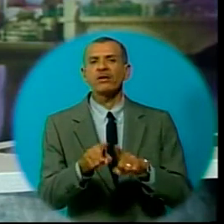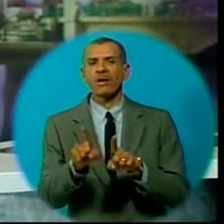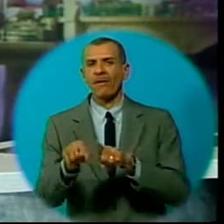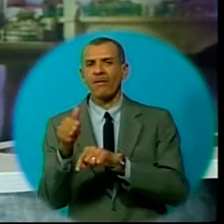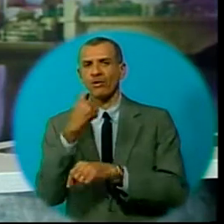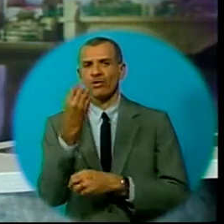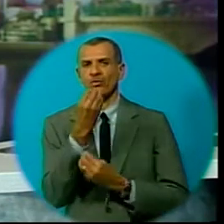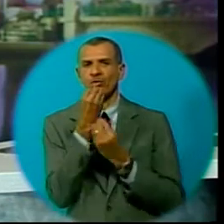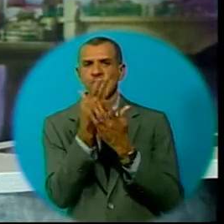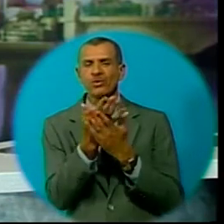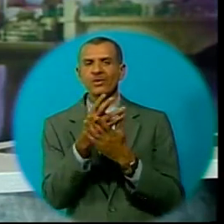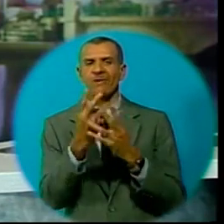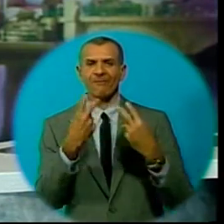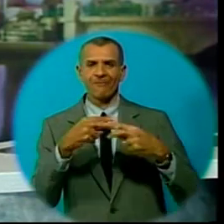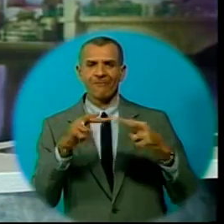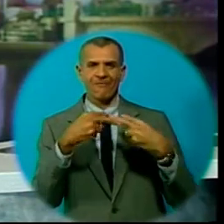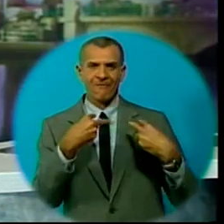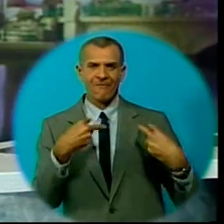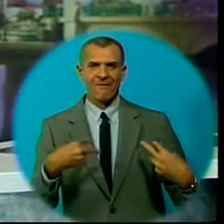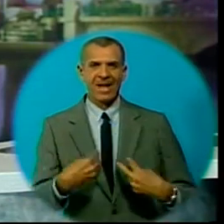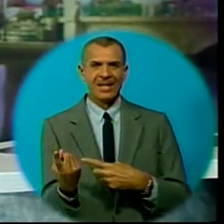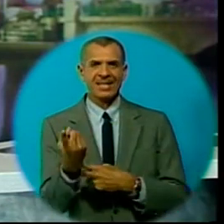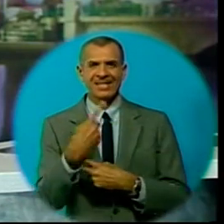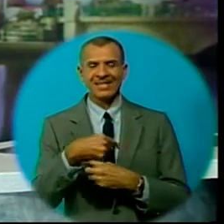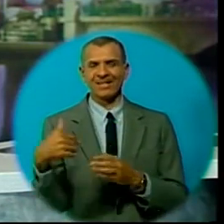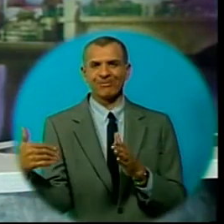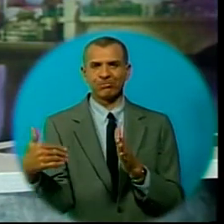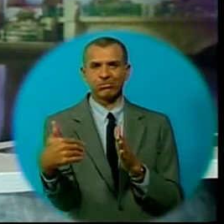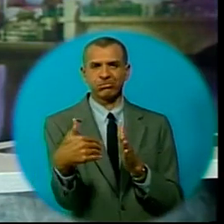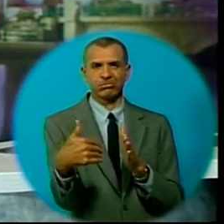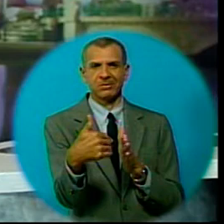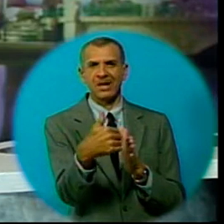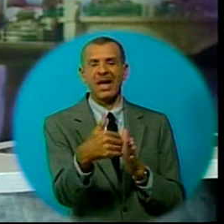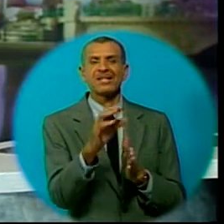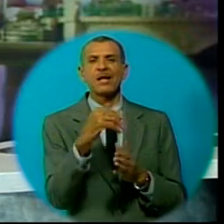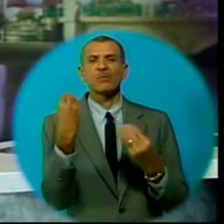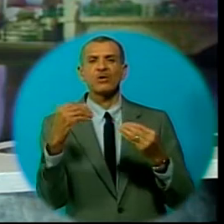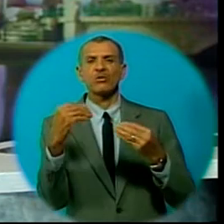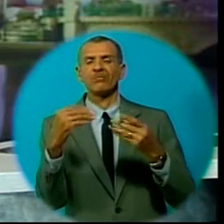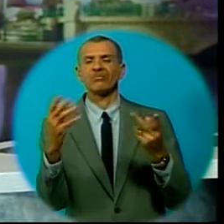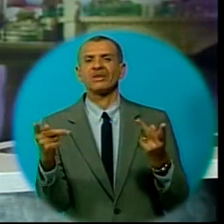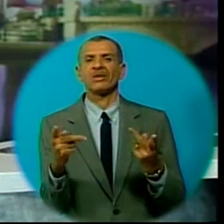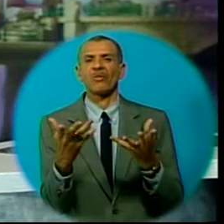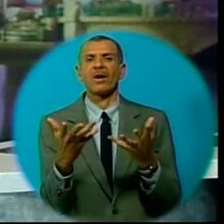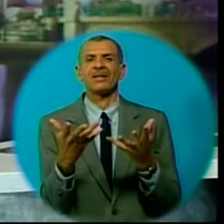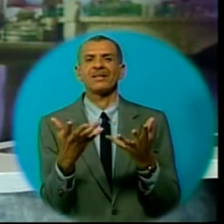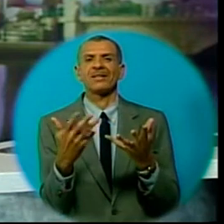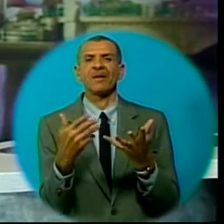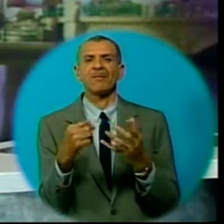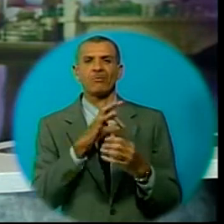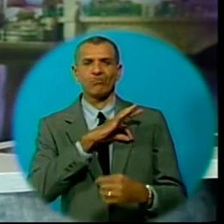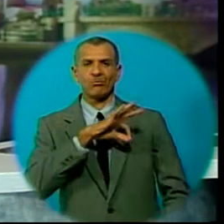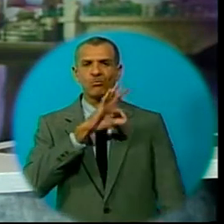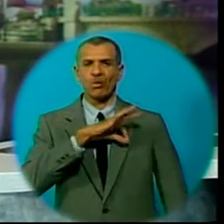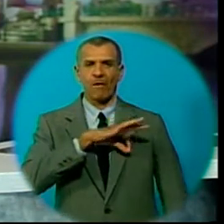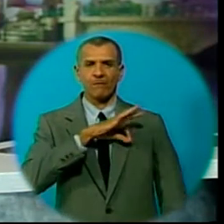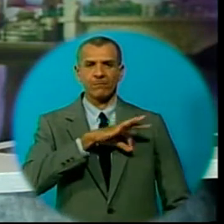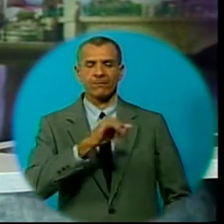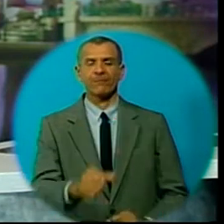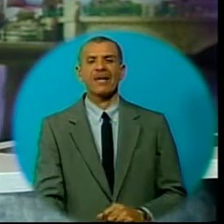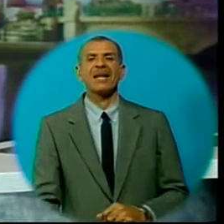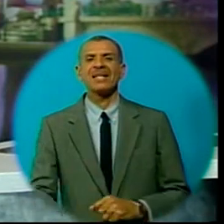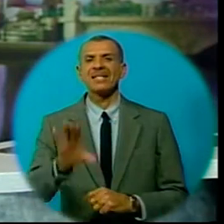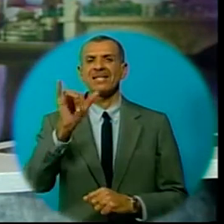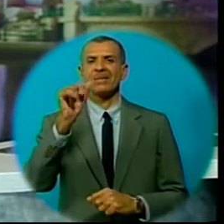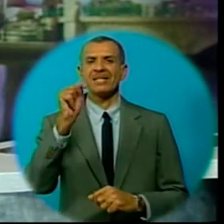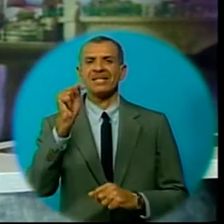now, Valentine's Day is just around the corner and some store managers are looking to see if they can make a profit. A CBC News